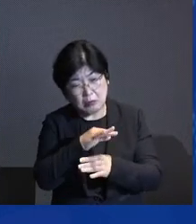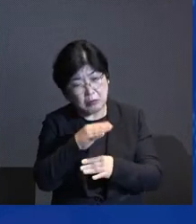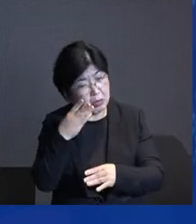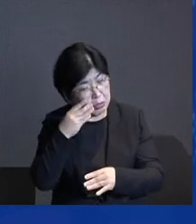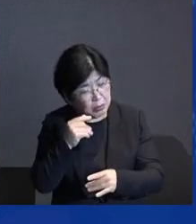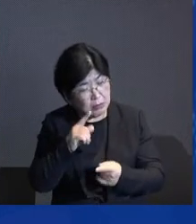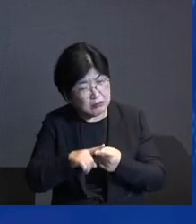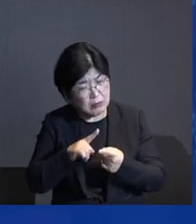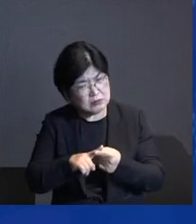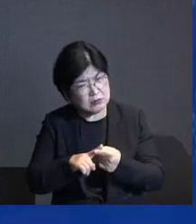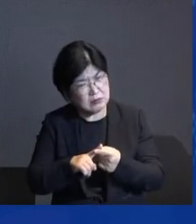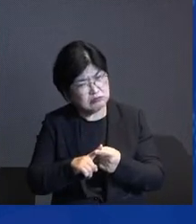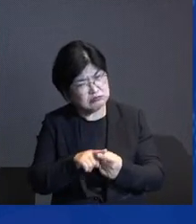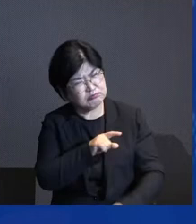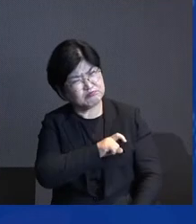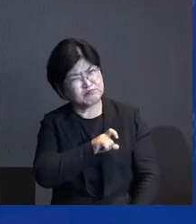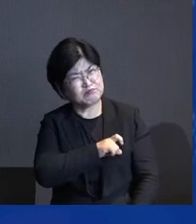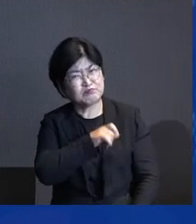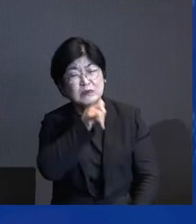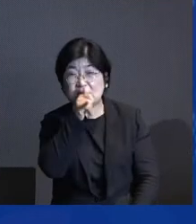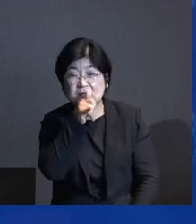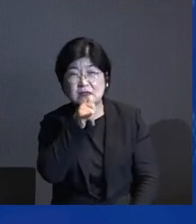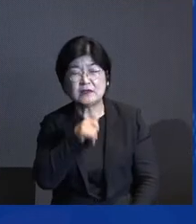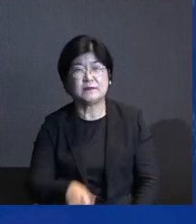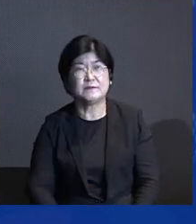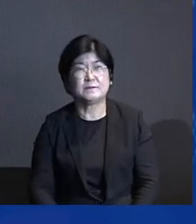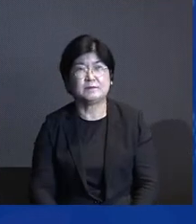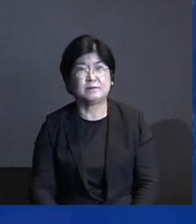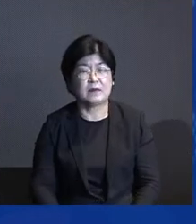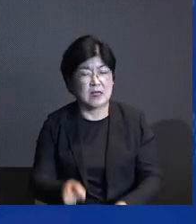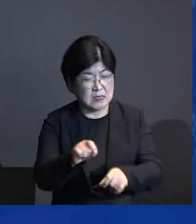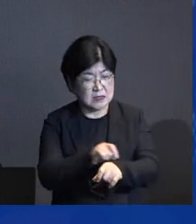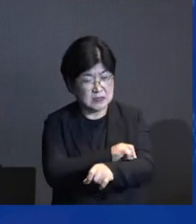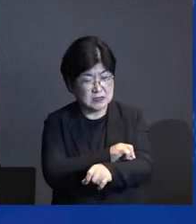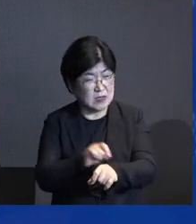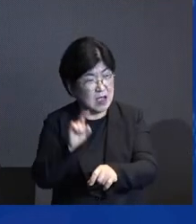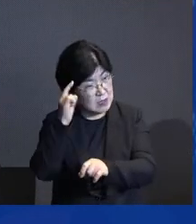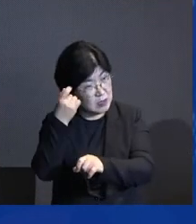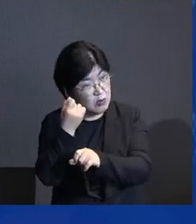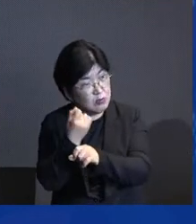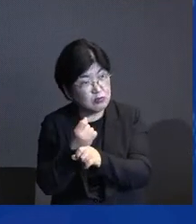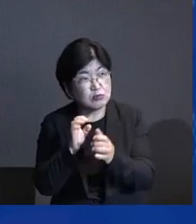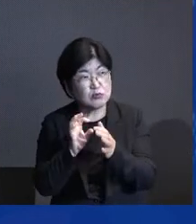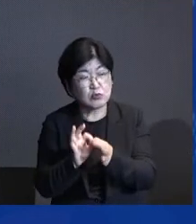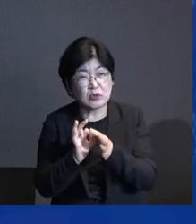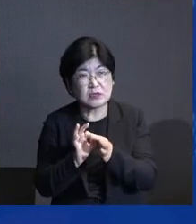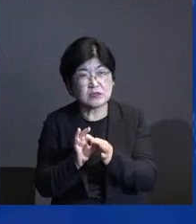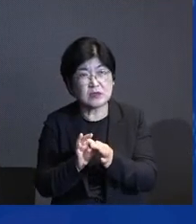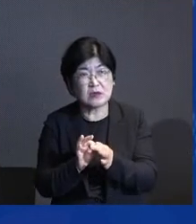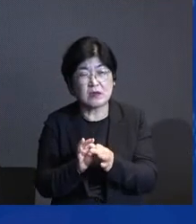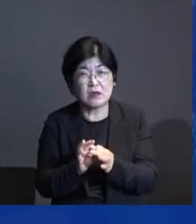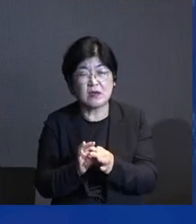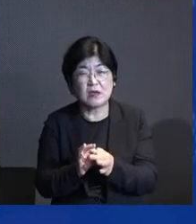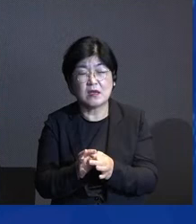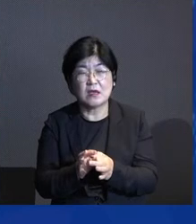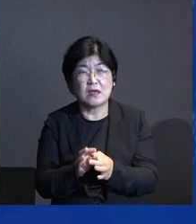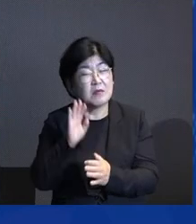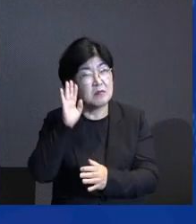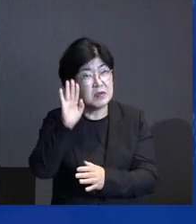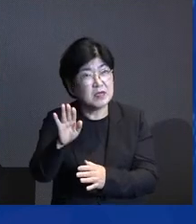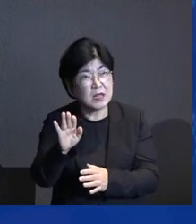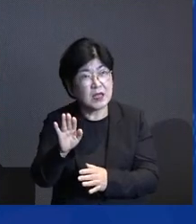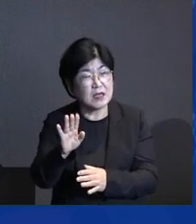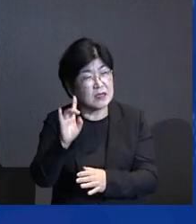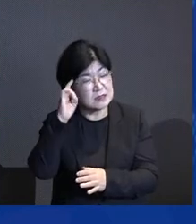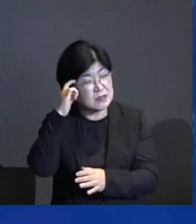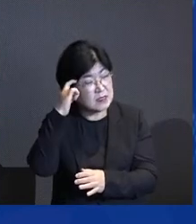According to the area-specific research, there are three future considerations obtained consisting